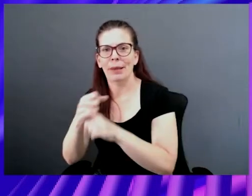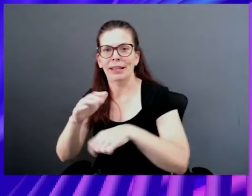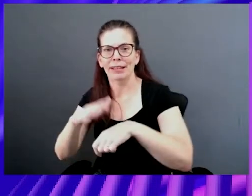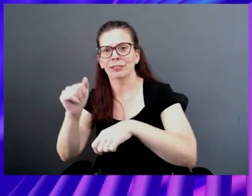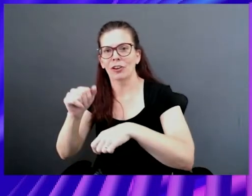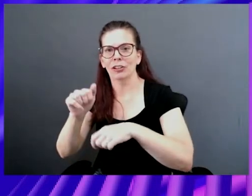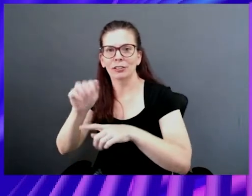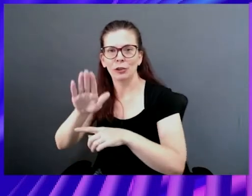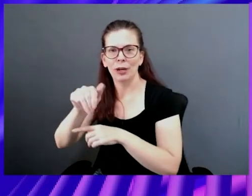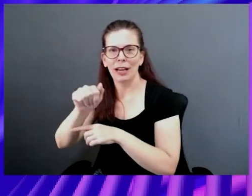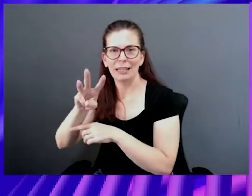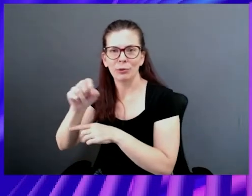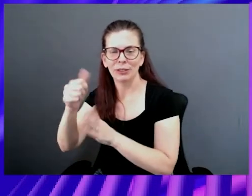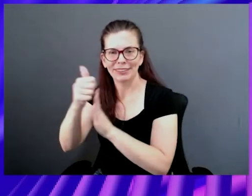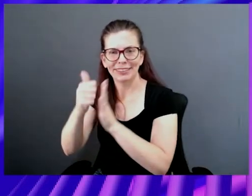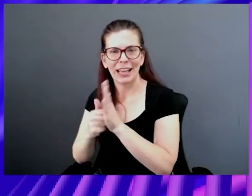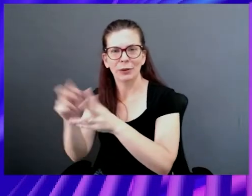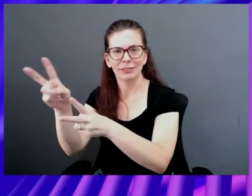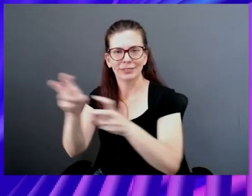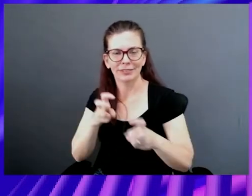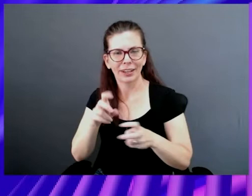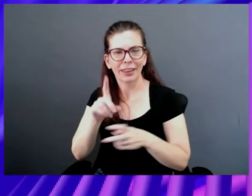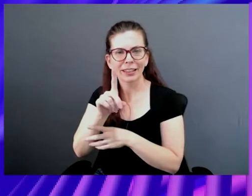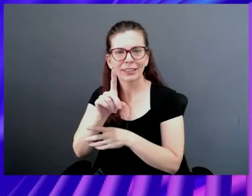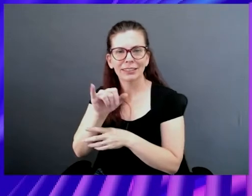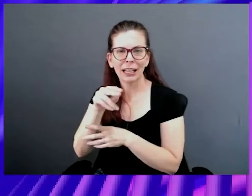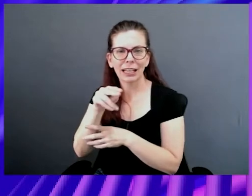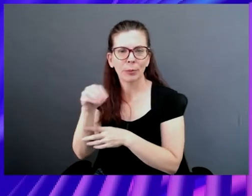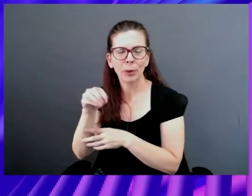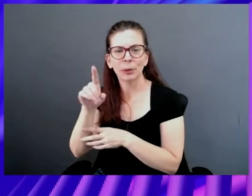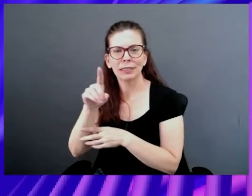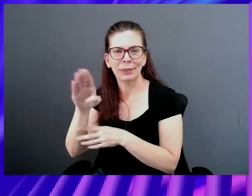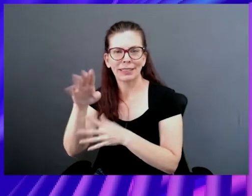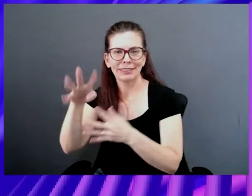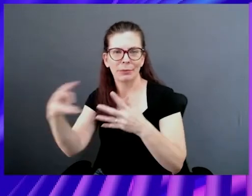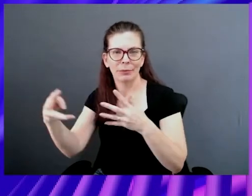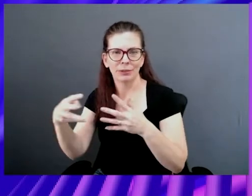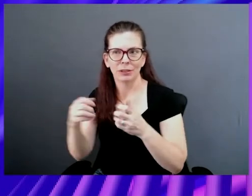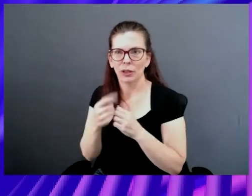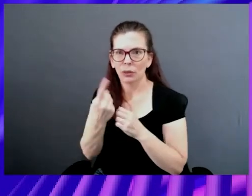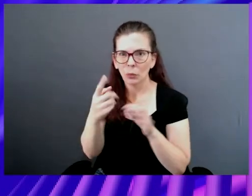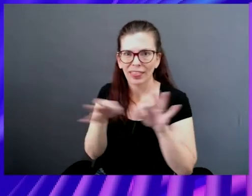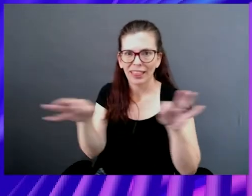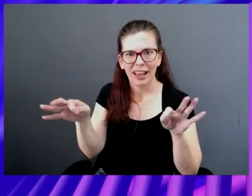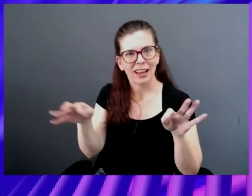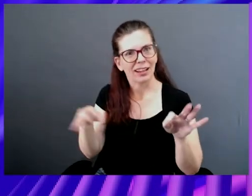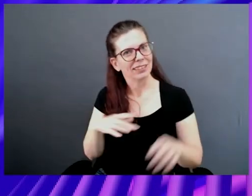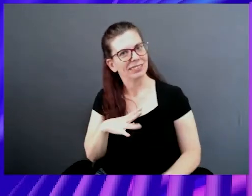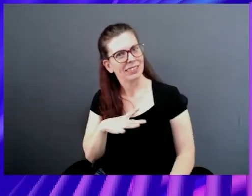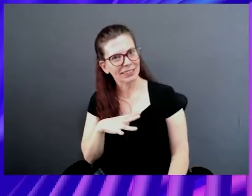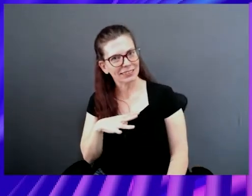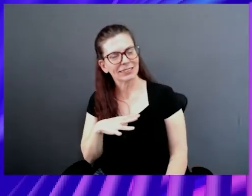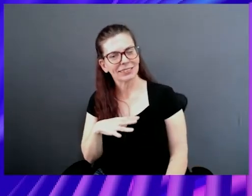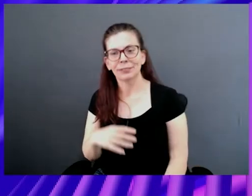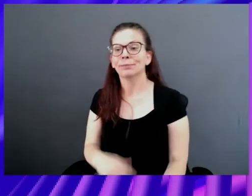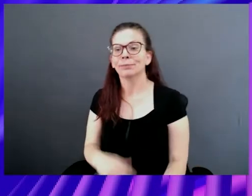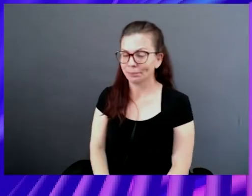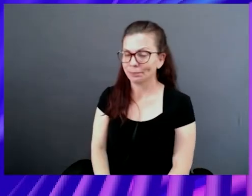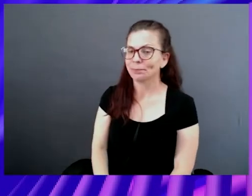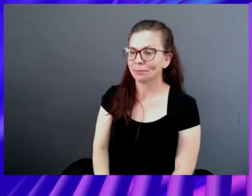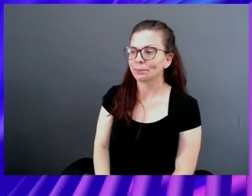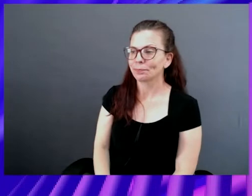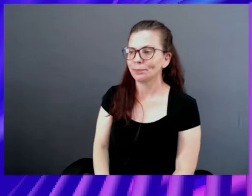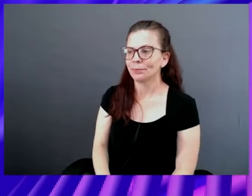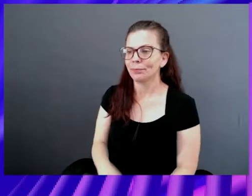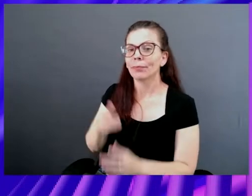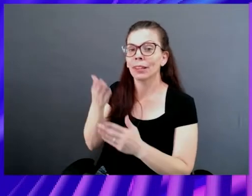account and getting all the DynamoDB tables just by one line. That's really neat. Now, this